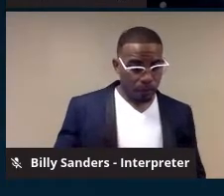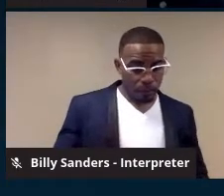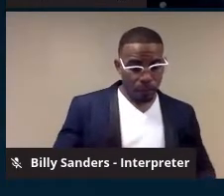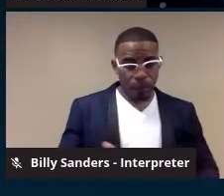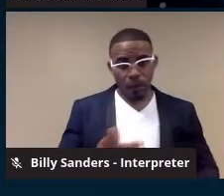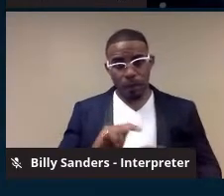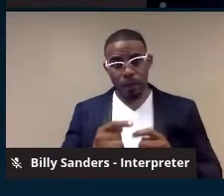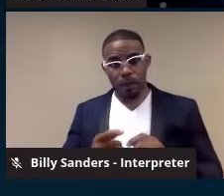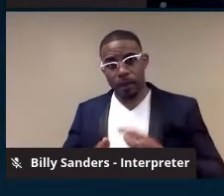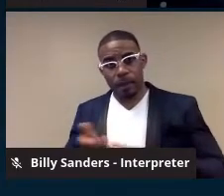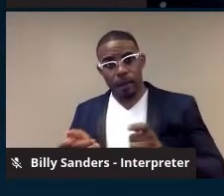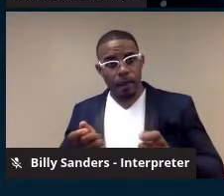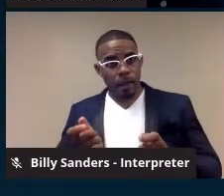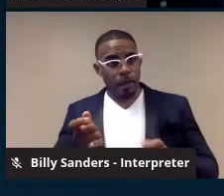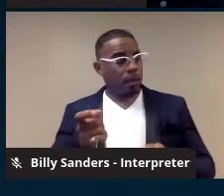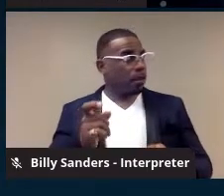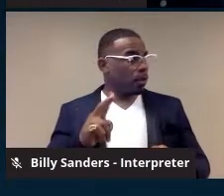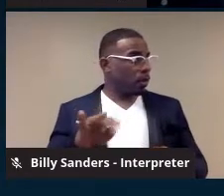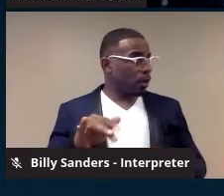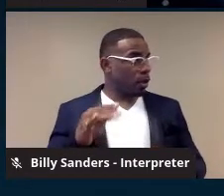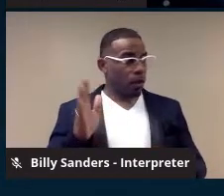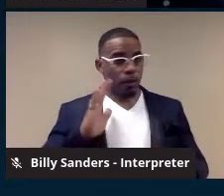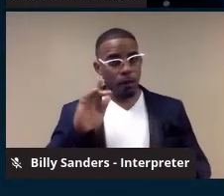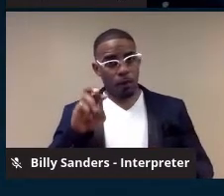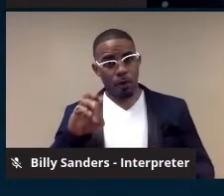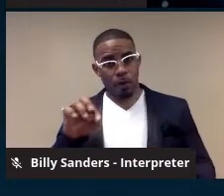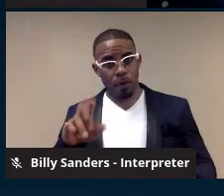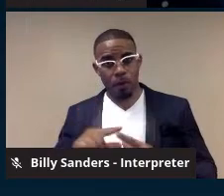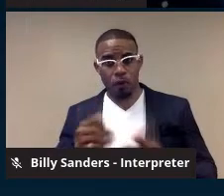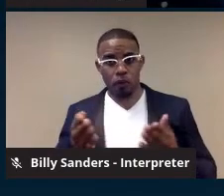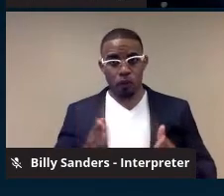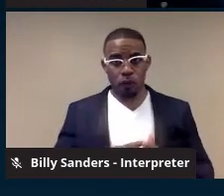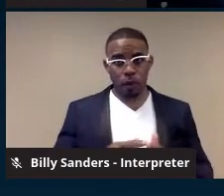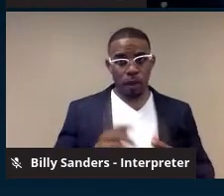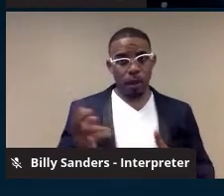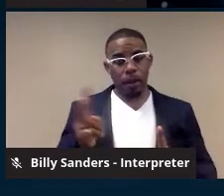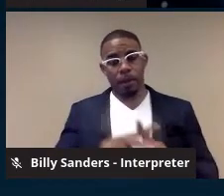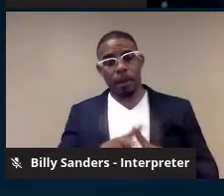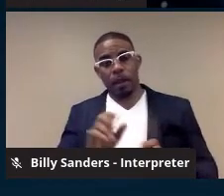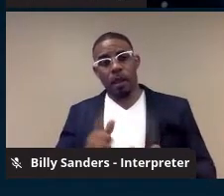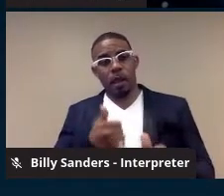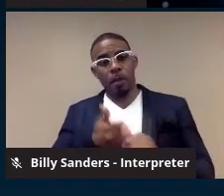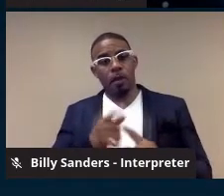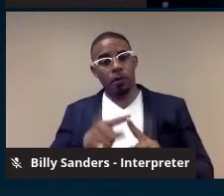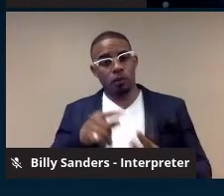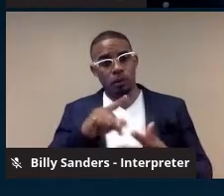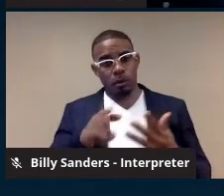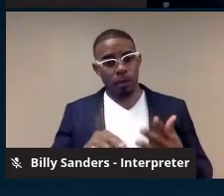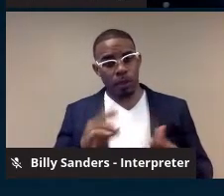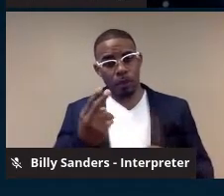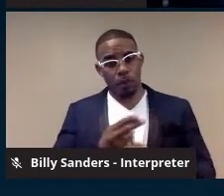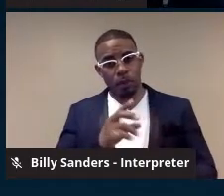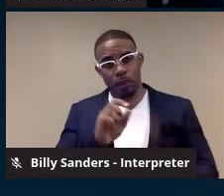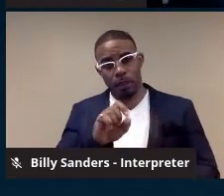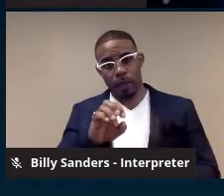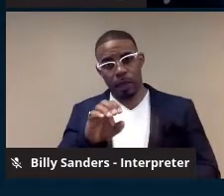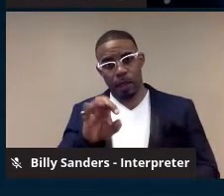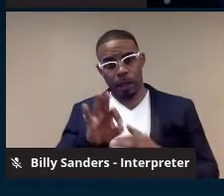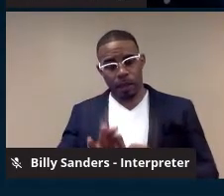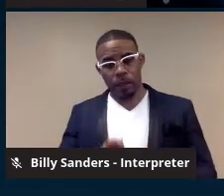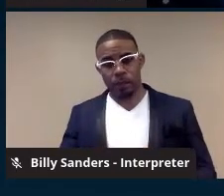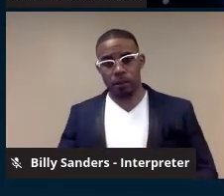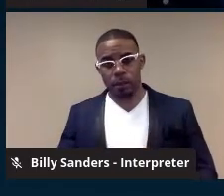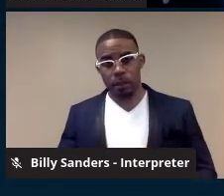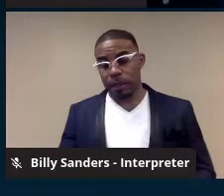handles the sending of the UI events from the browser to the server, and it applies those updates to the DOM using that connection.